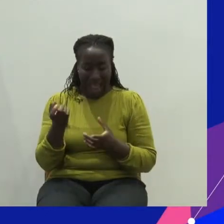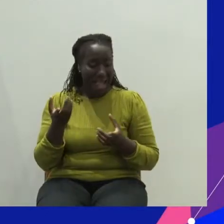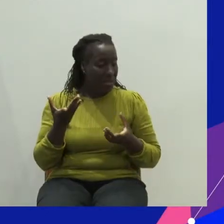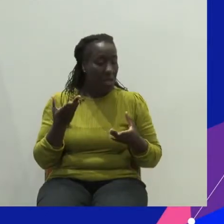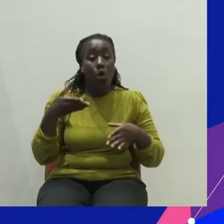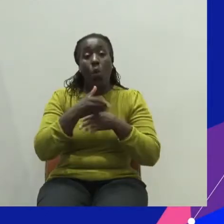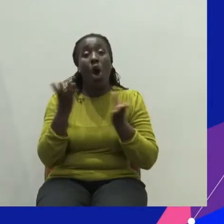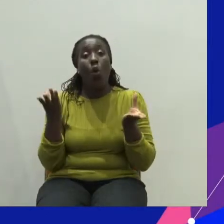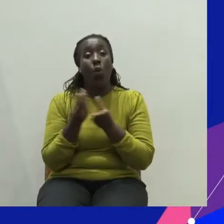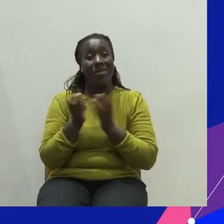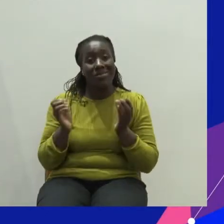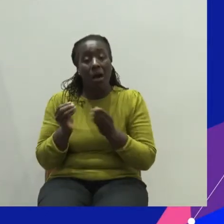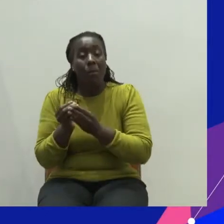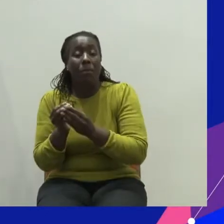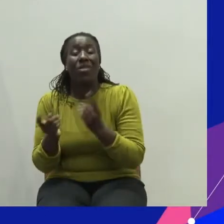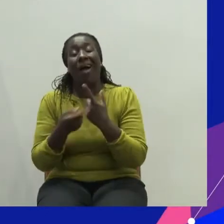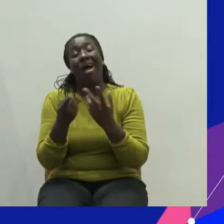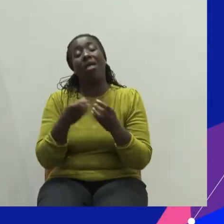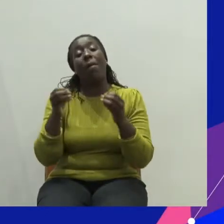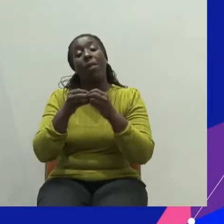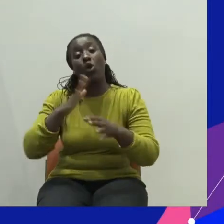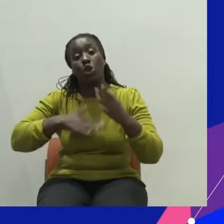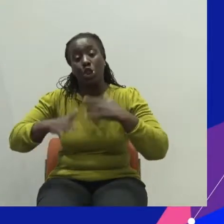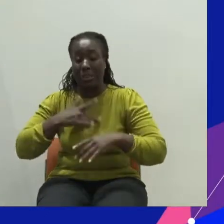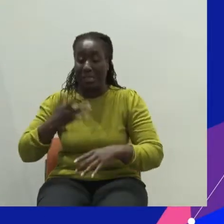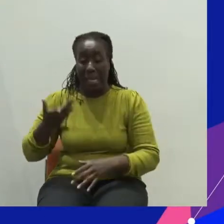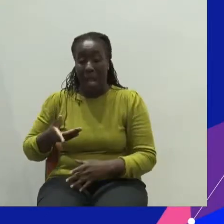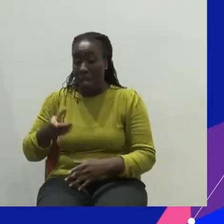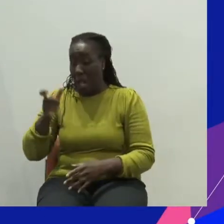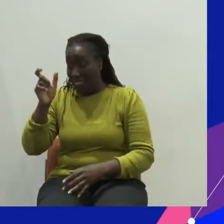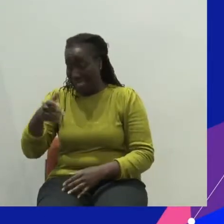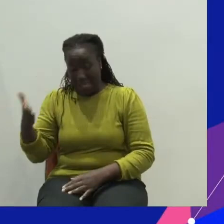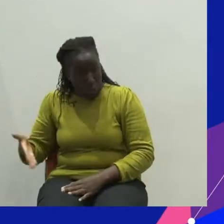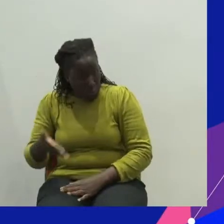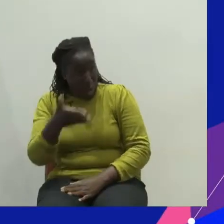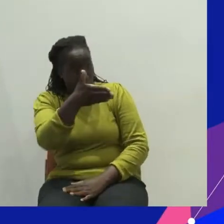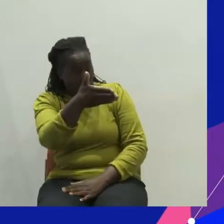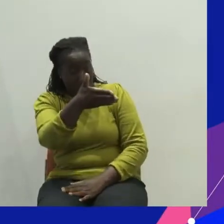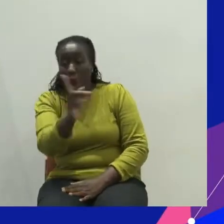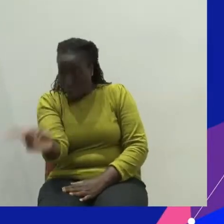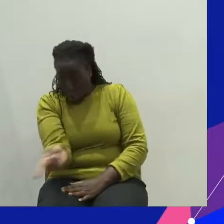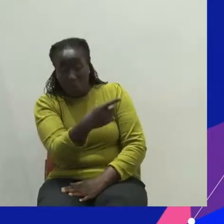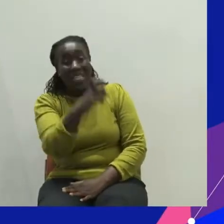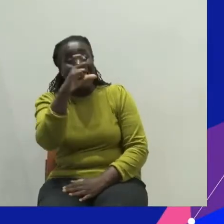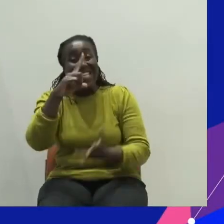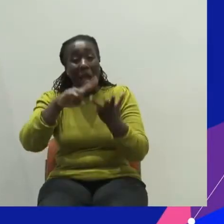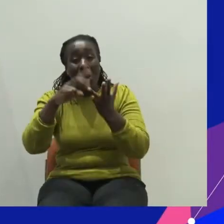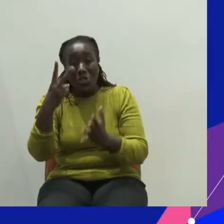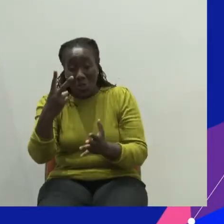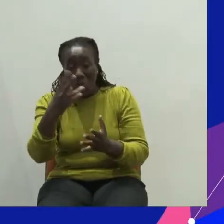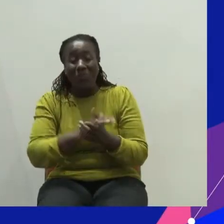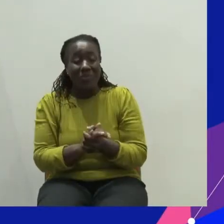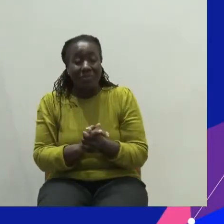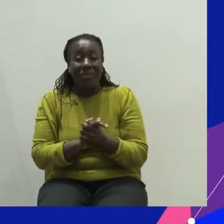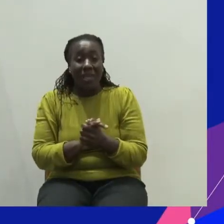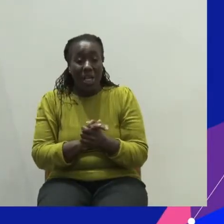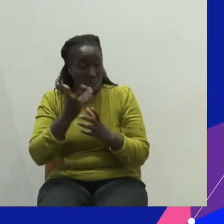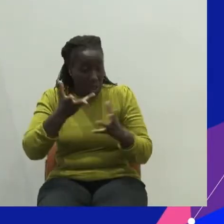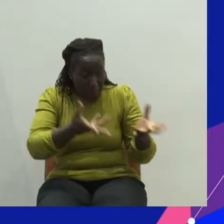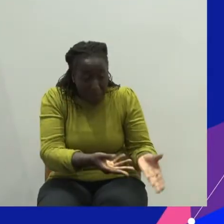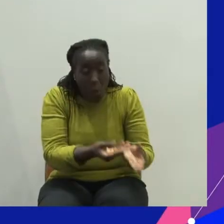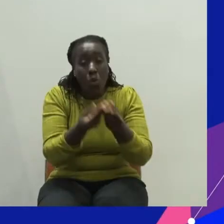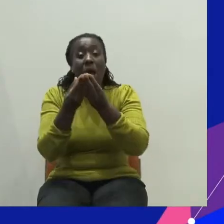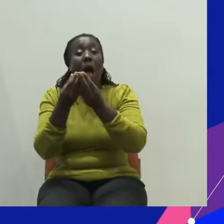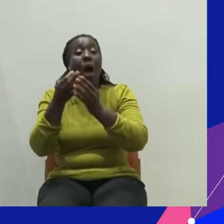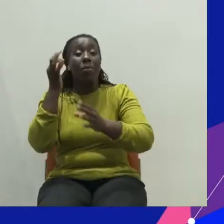who's an environmental microbiologist who sent a student to where this CO2 mine was, pulled up what are called formation fluids, so essentially